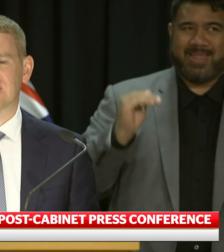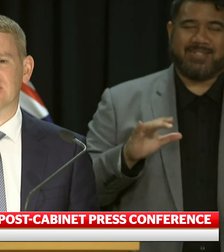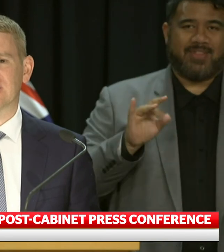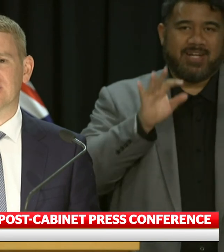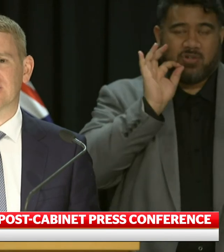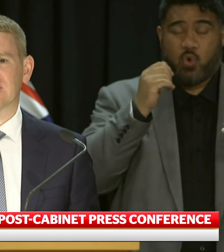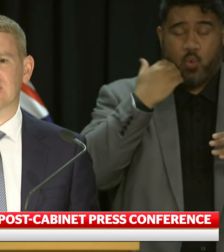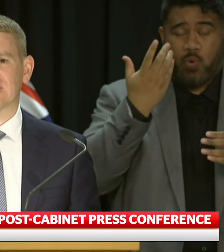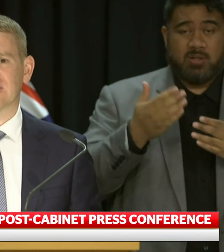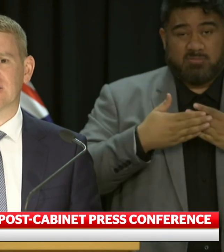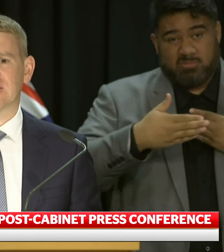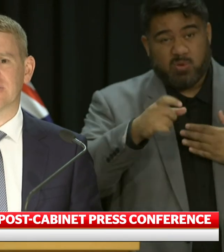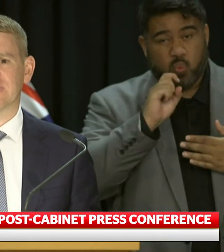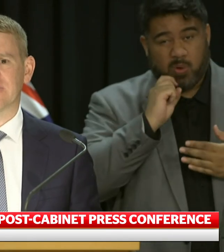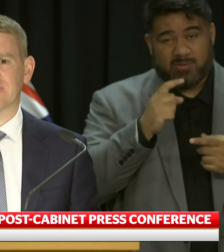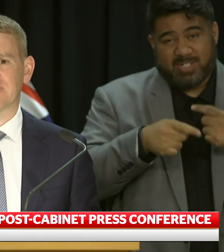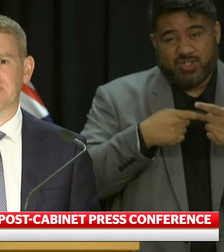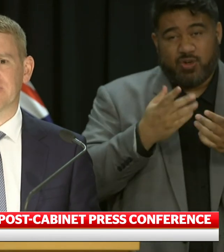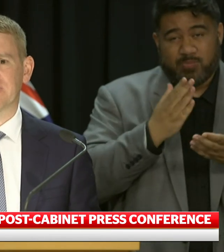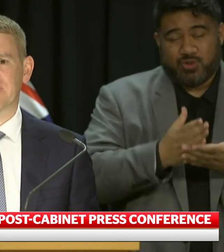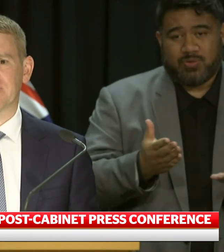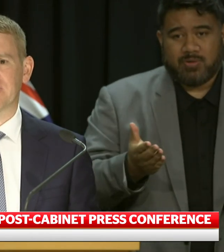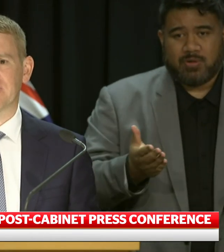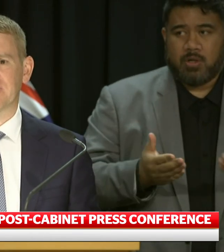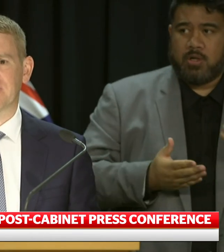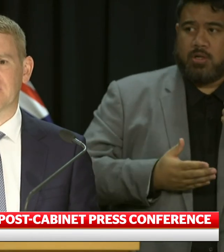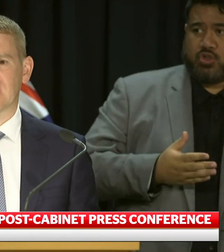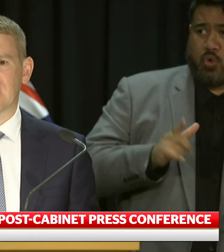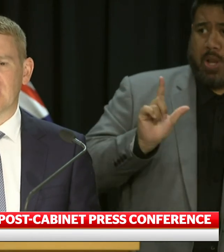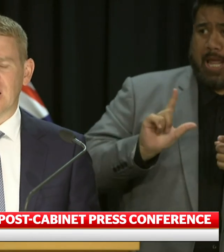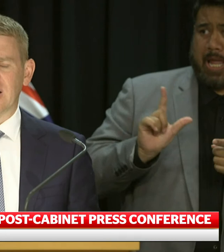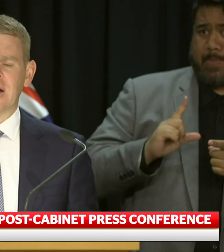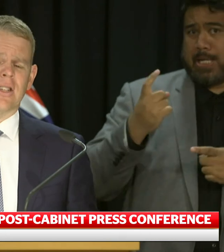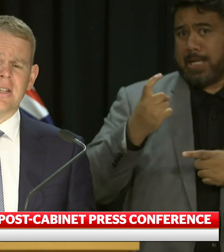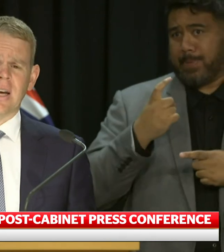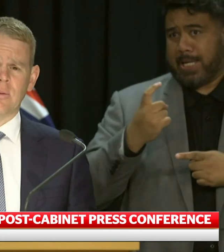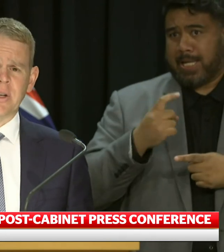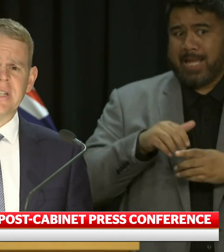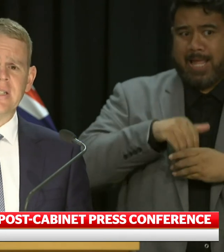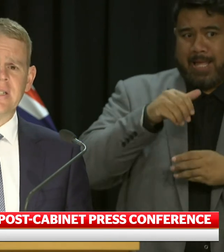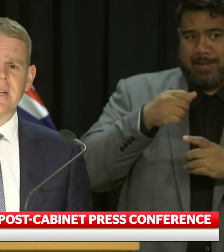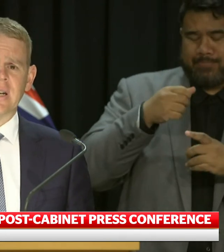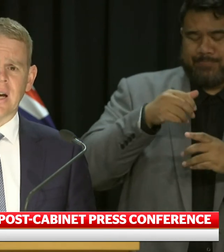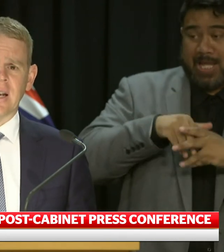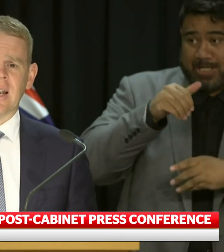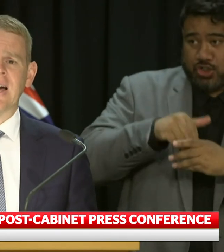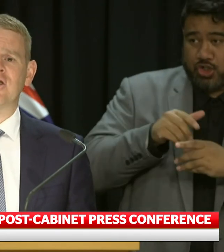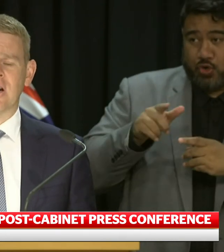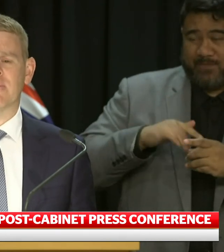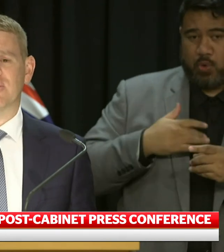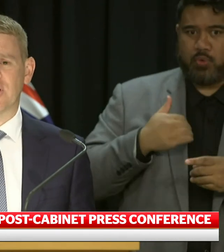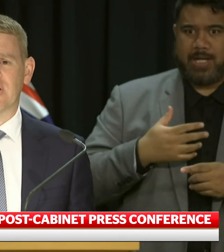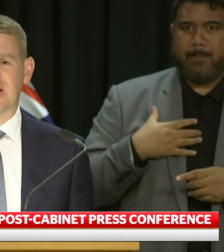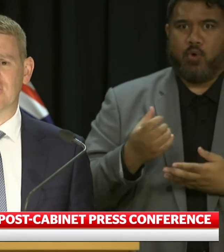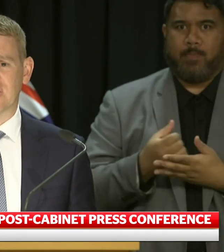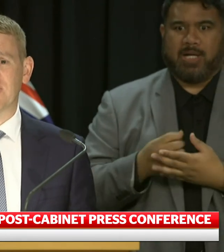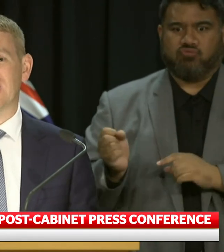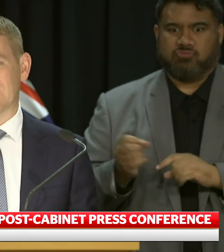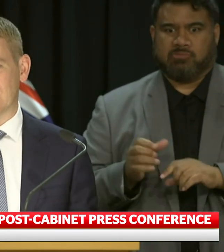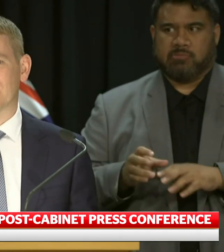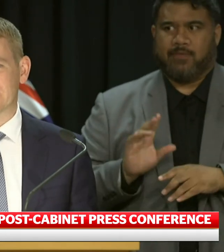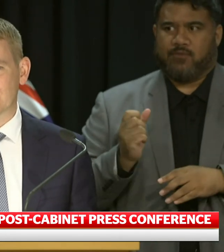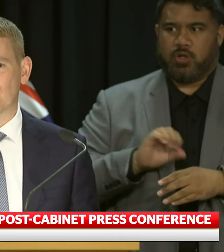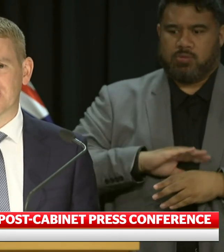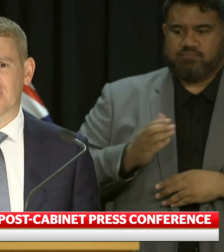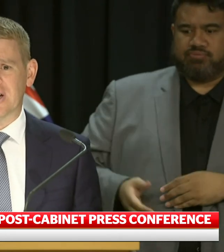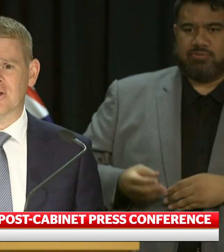large influx of donations to Labour's war chest as we get closer to the election campaign? As I indicated, we tend to get a larger number of donations,